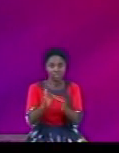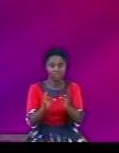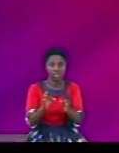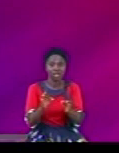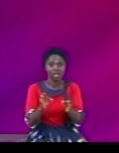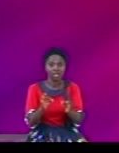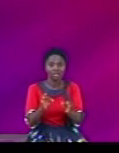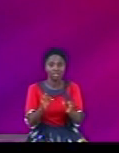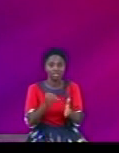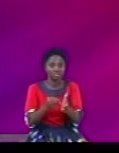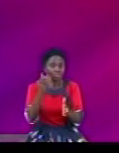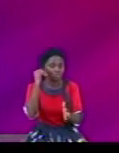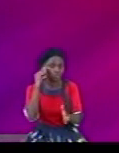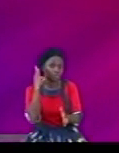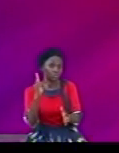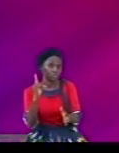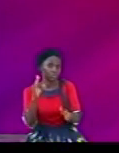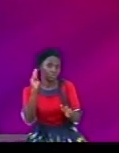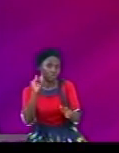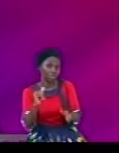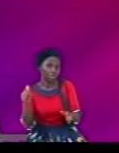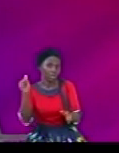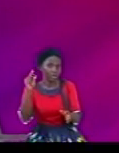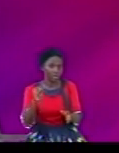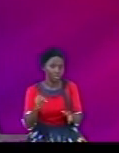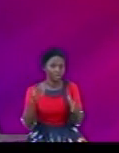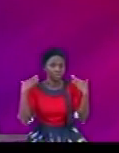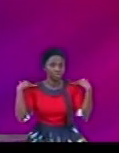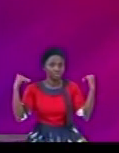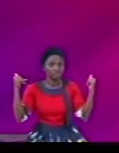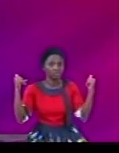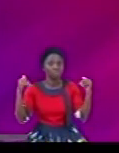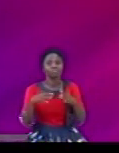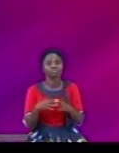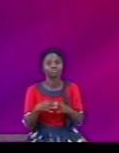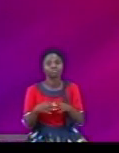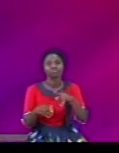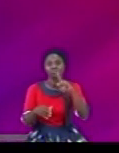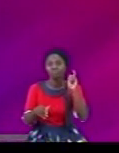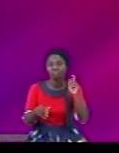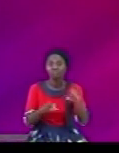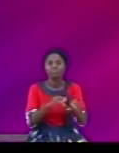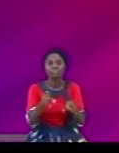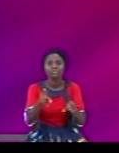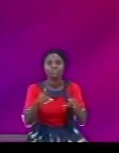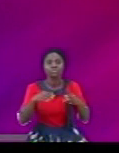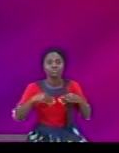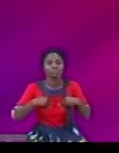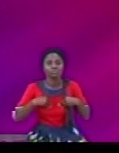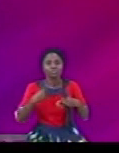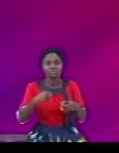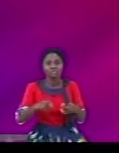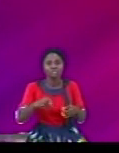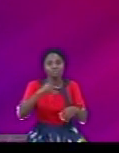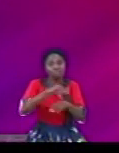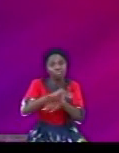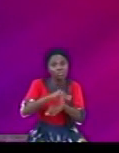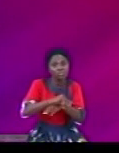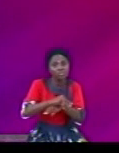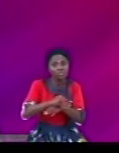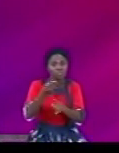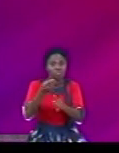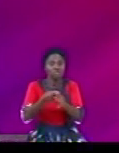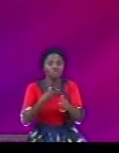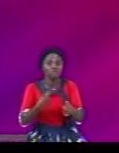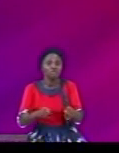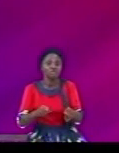by an angel. Do you receive the messages of our Father in the Lord in the same way? When you come to Bible study,